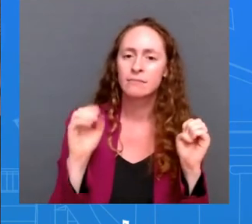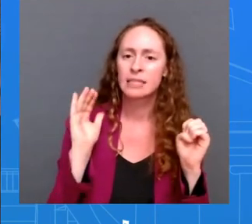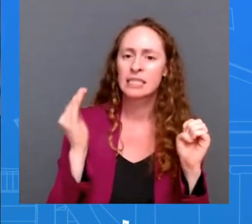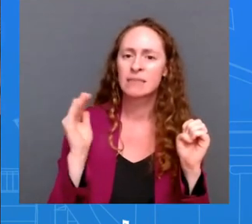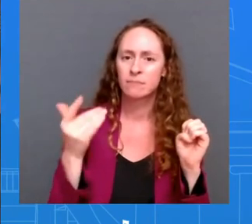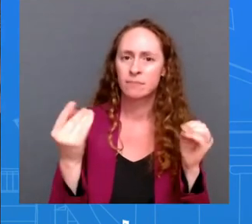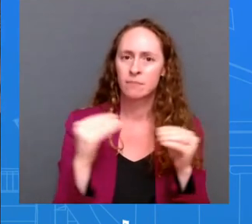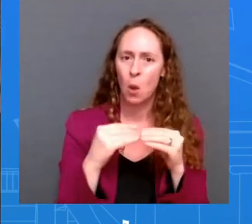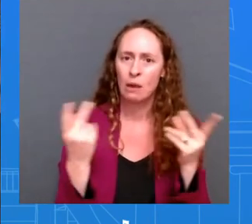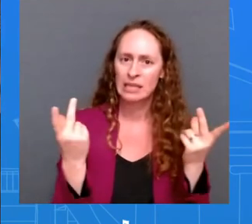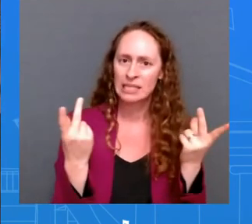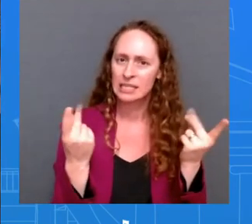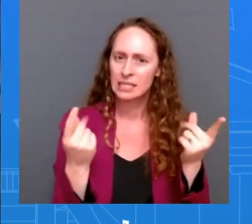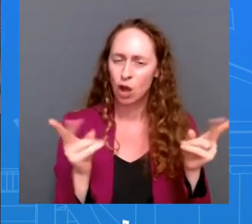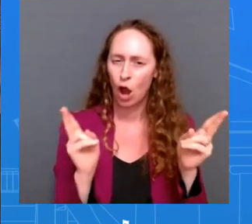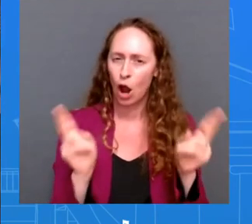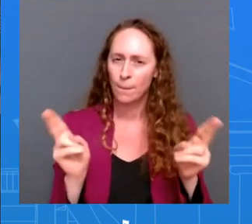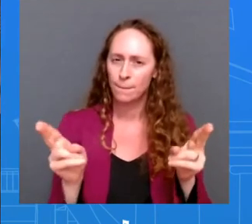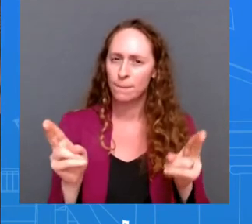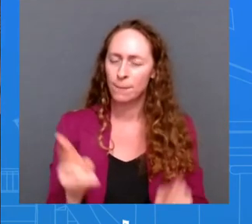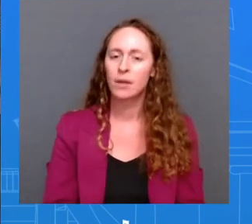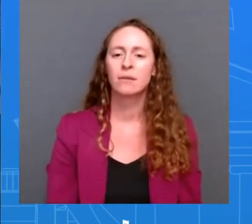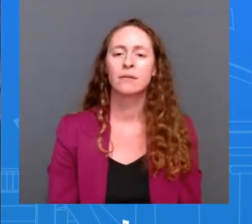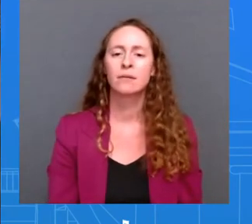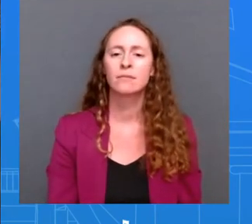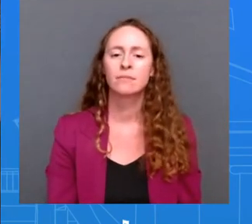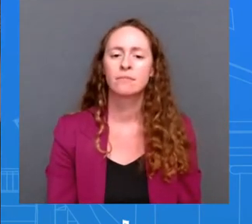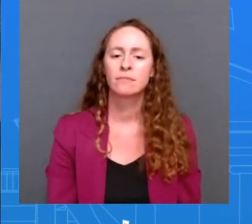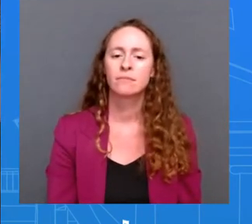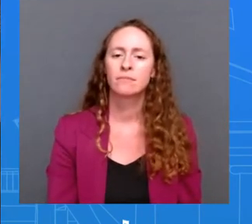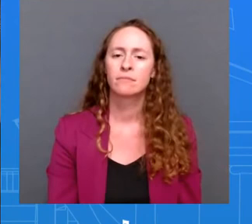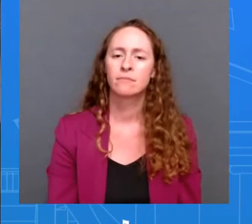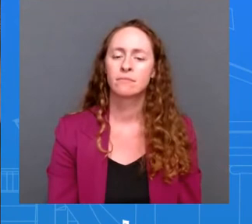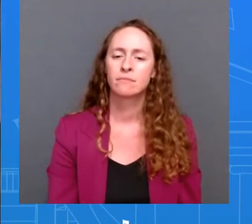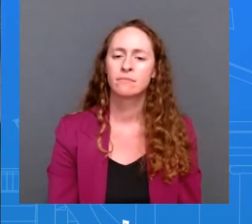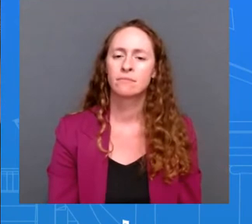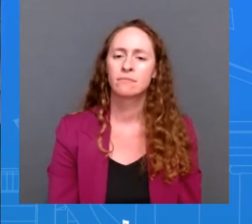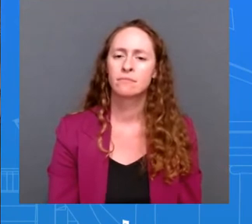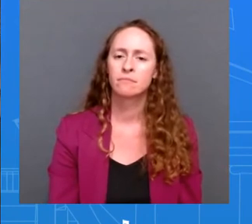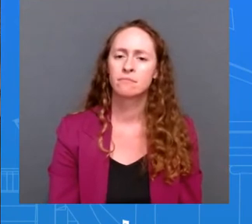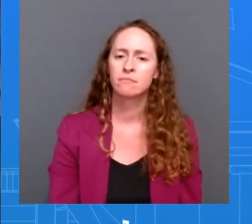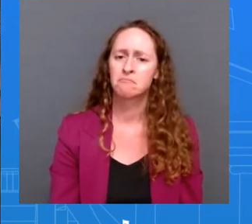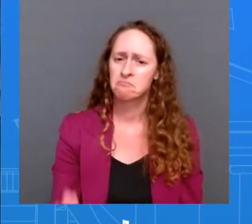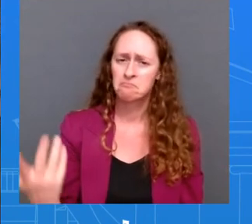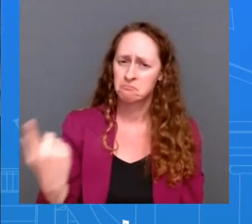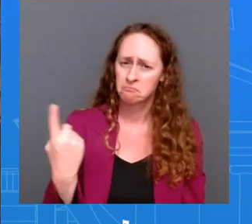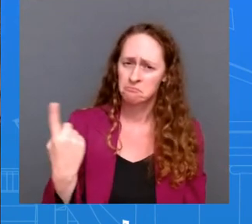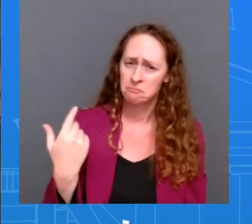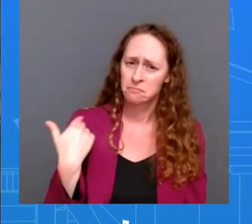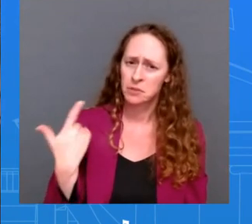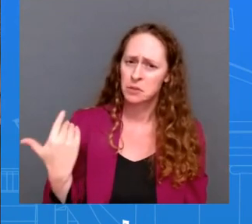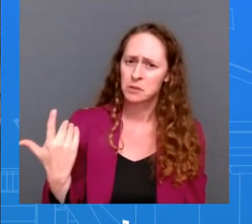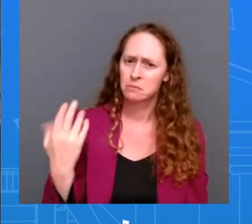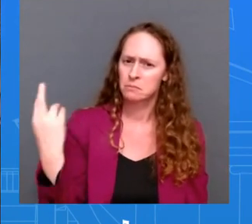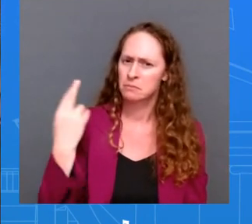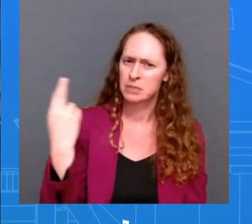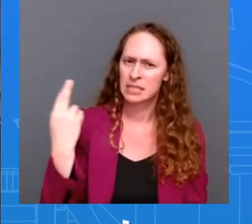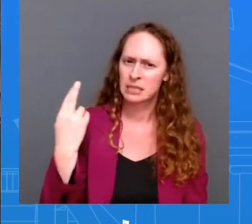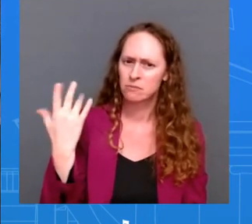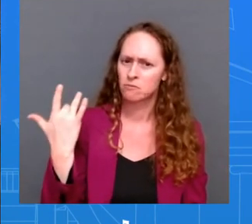wondering, was there any new information that led to these steps and that higher gear